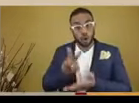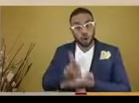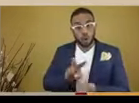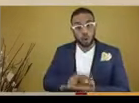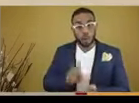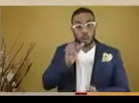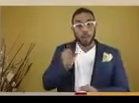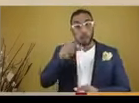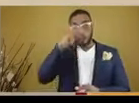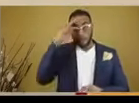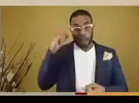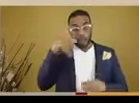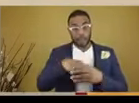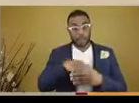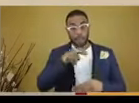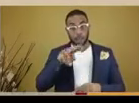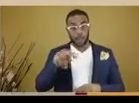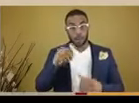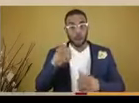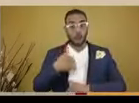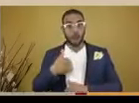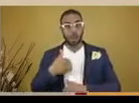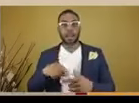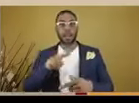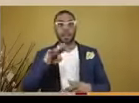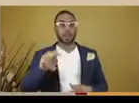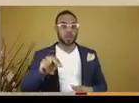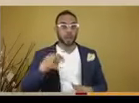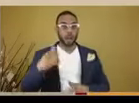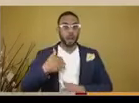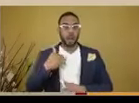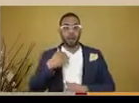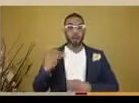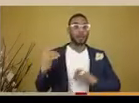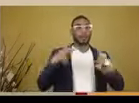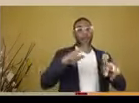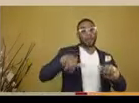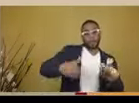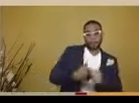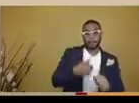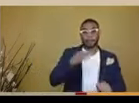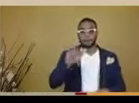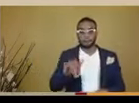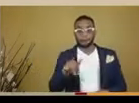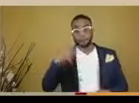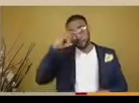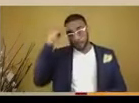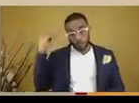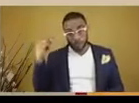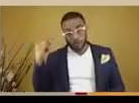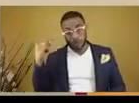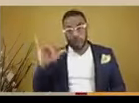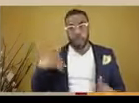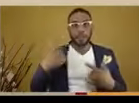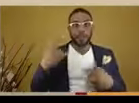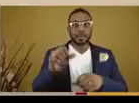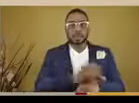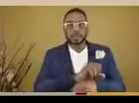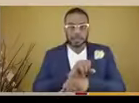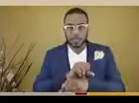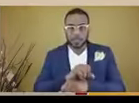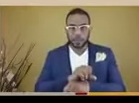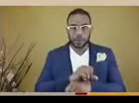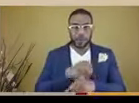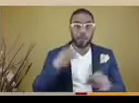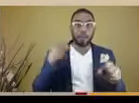put Blacks in the Union Army, and the Union Army was backed up by Blacks that had been slaves that